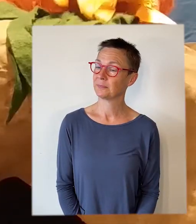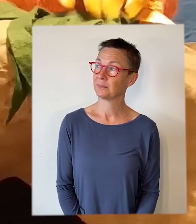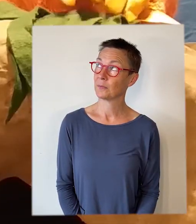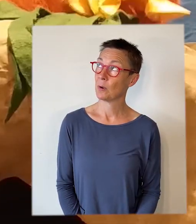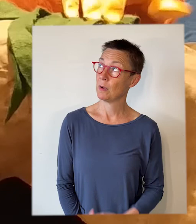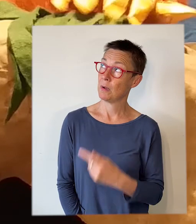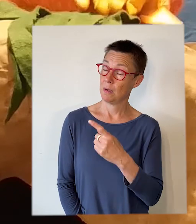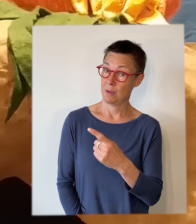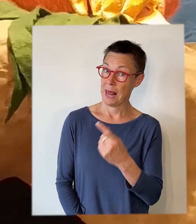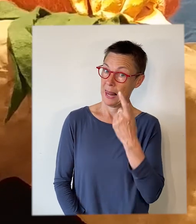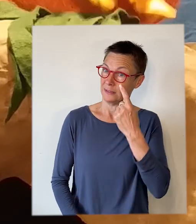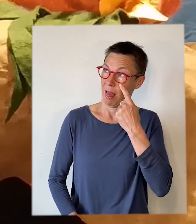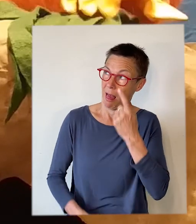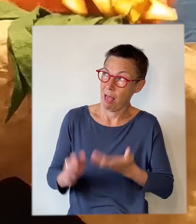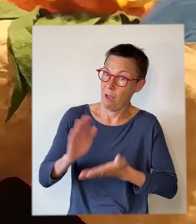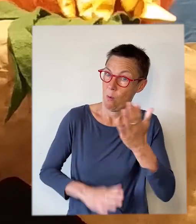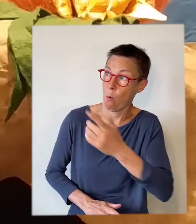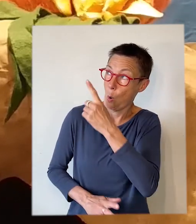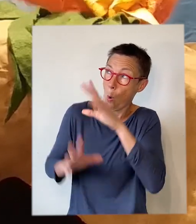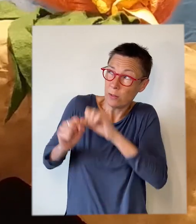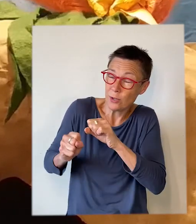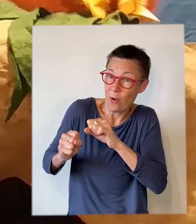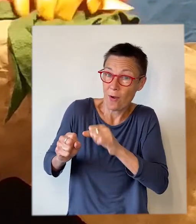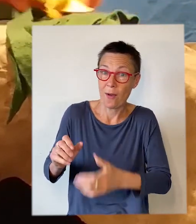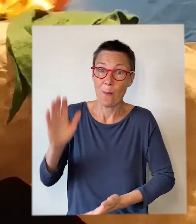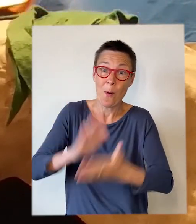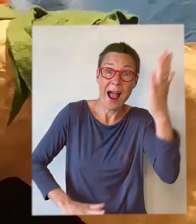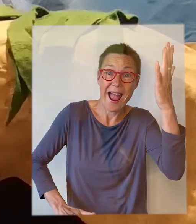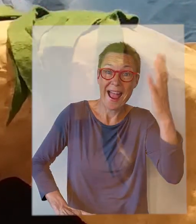Now, let's take it for a spin. Hold on tight.